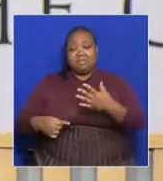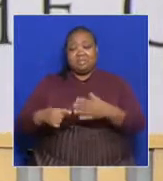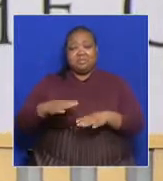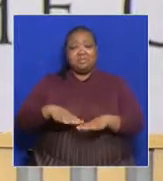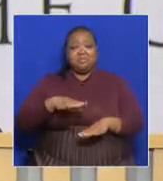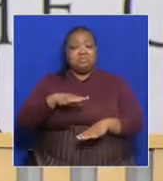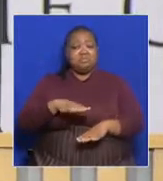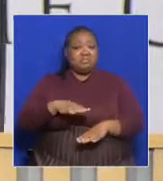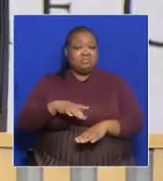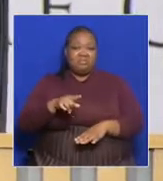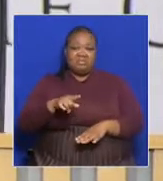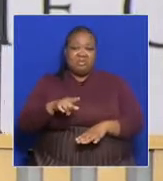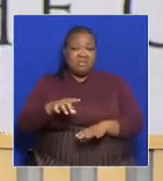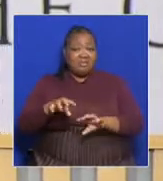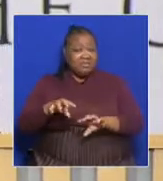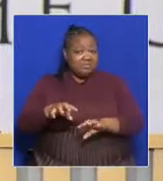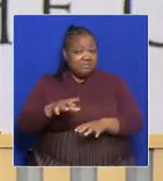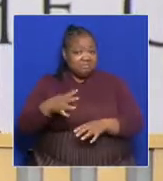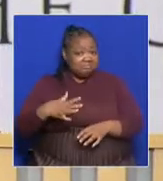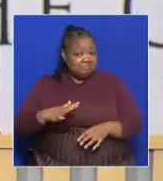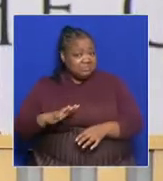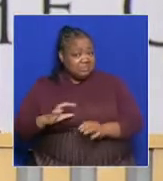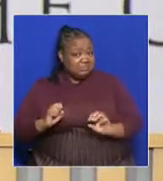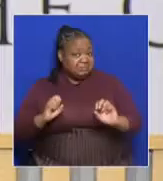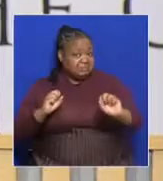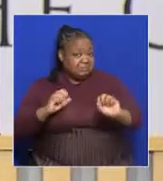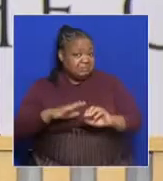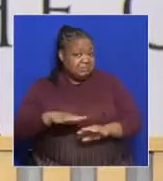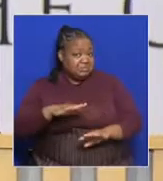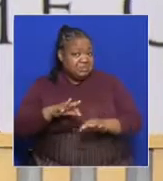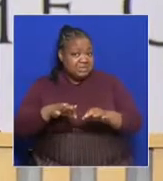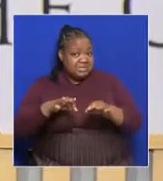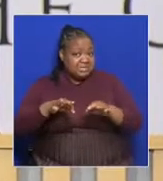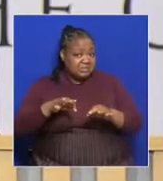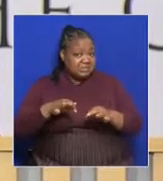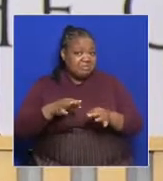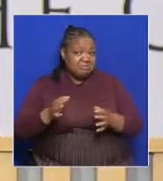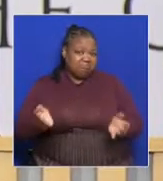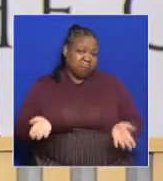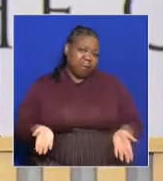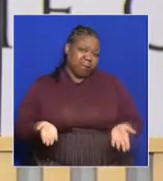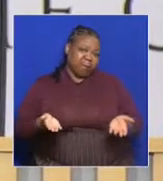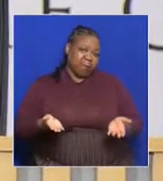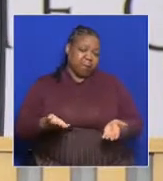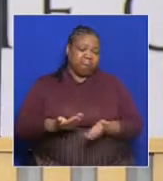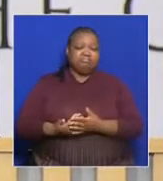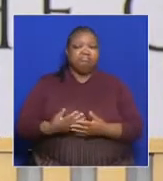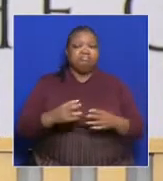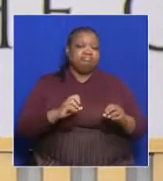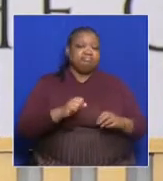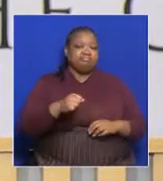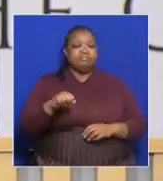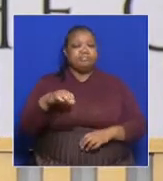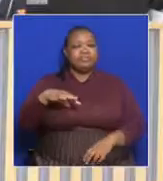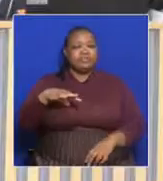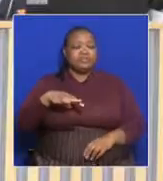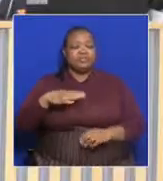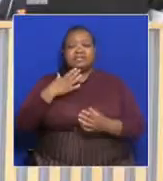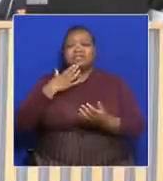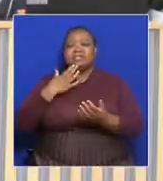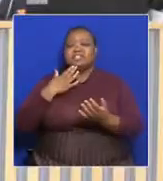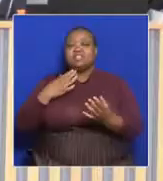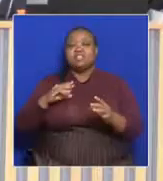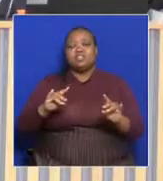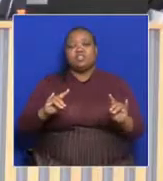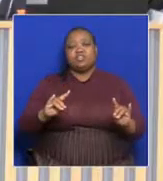If you want to give some other explanation, you are free to. No, it's fine. Thank you. Thank you, Chair. Sorry, Colonel, I want you